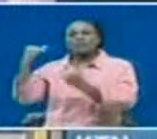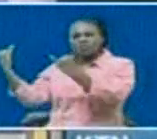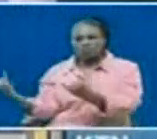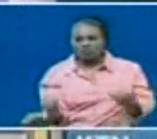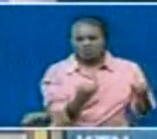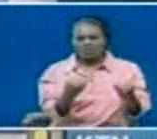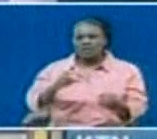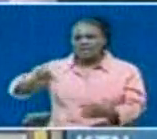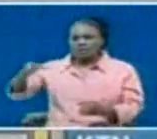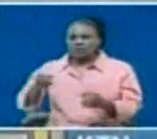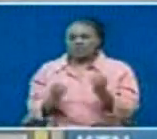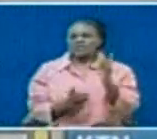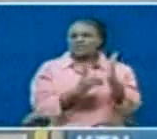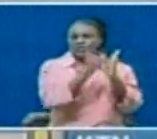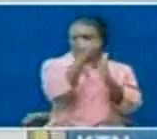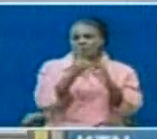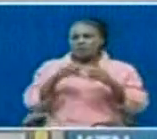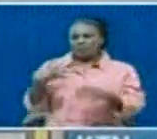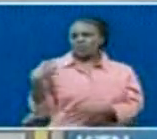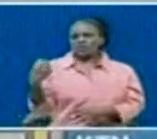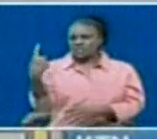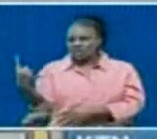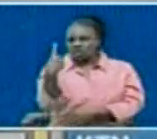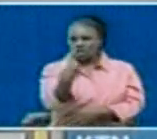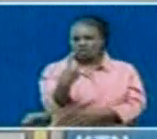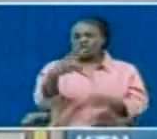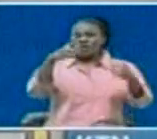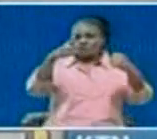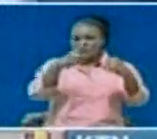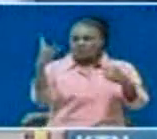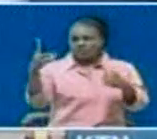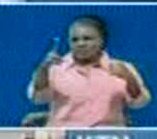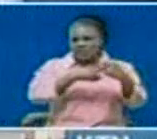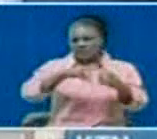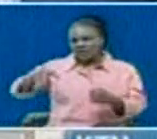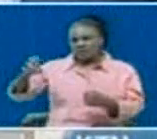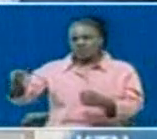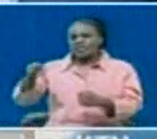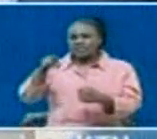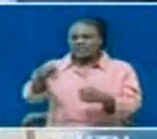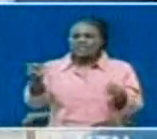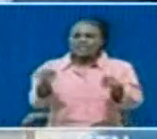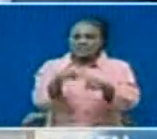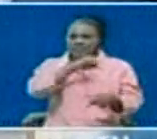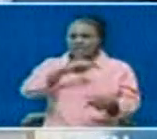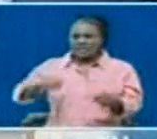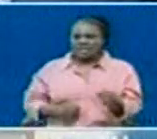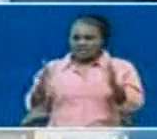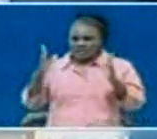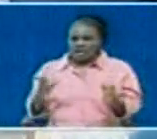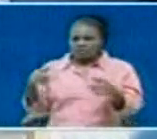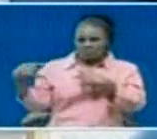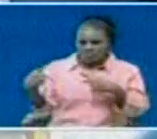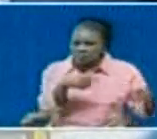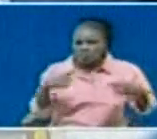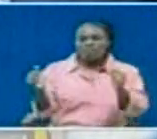county development boards in each of the 47 counties to be chaired by the senators, this putting the senators at odds with the governors,